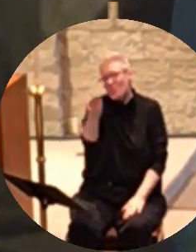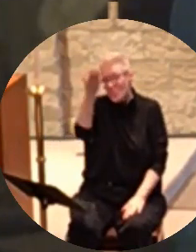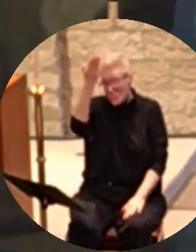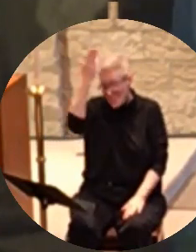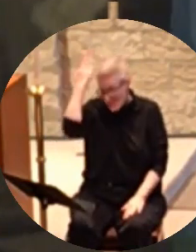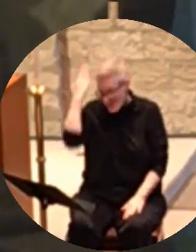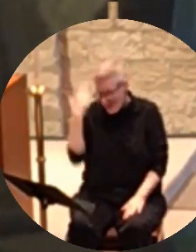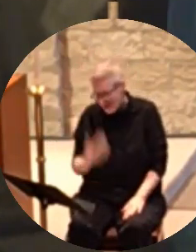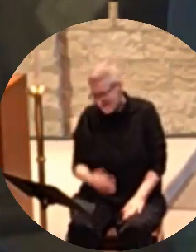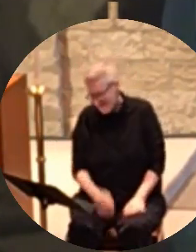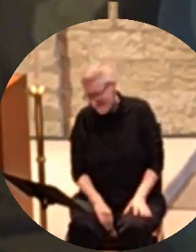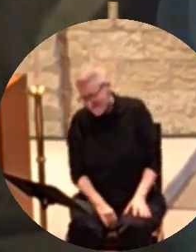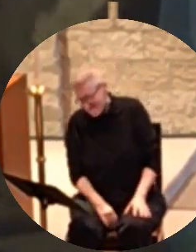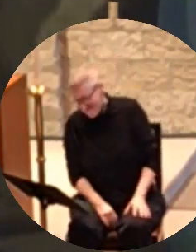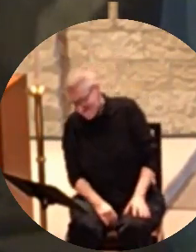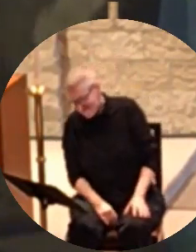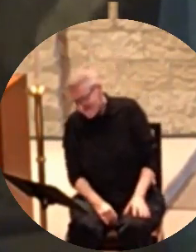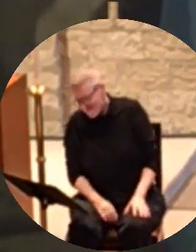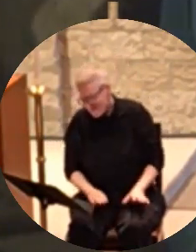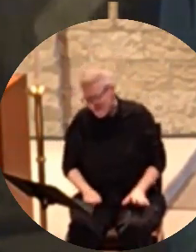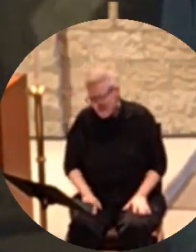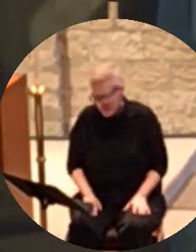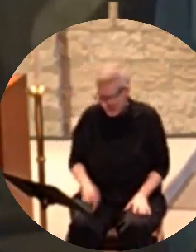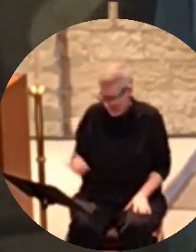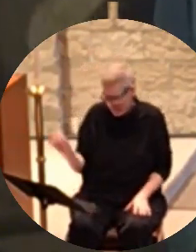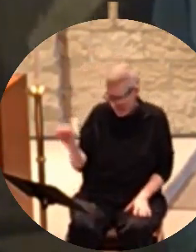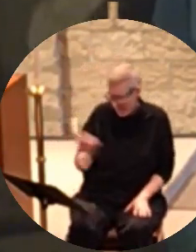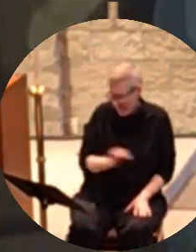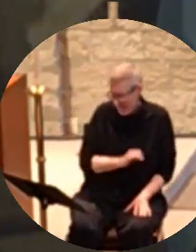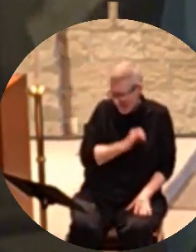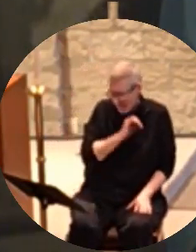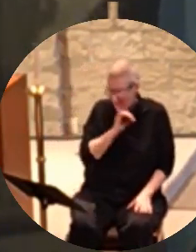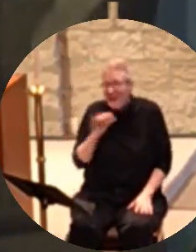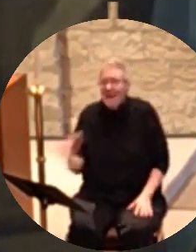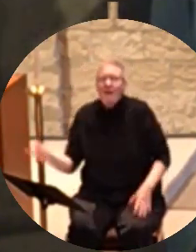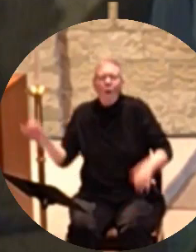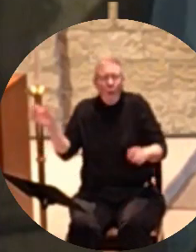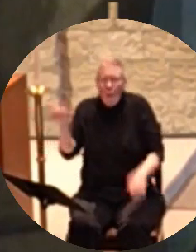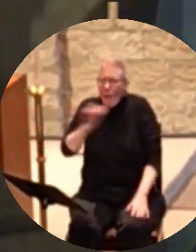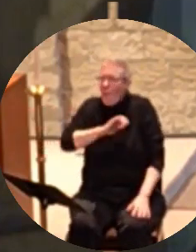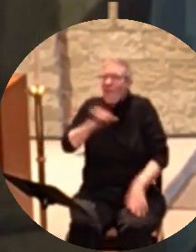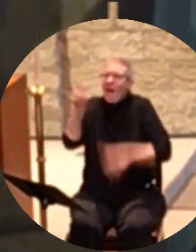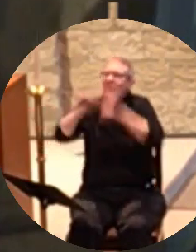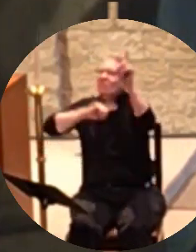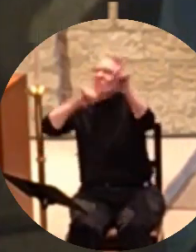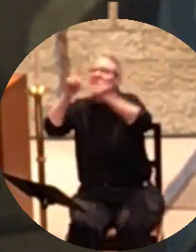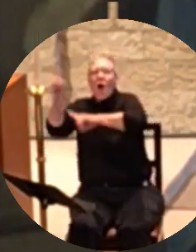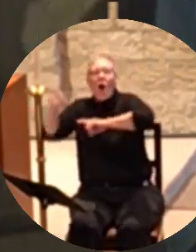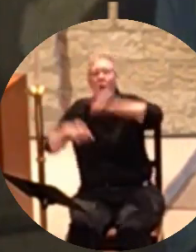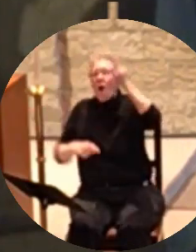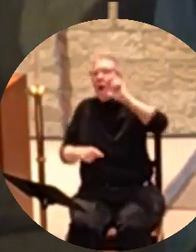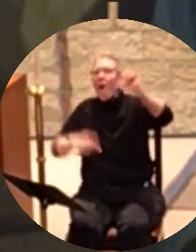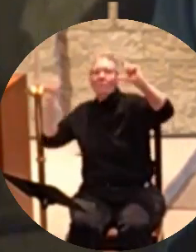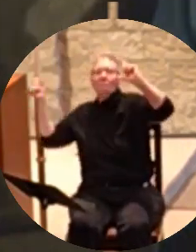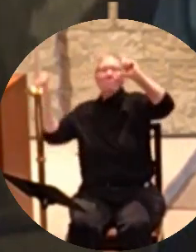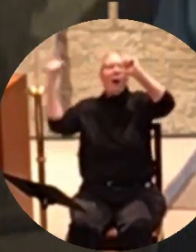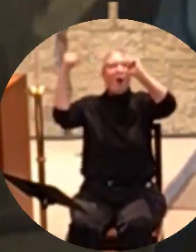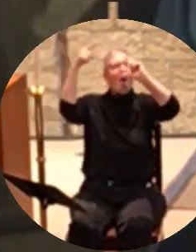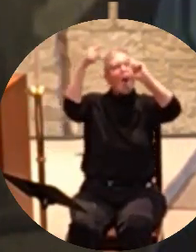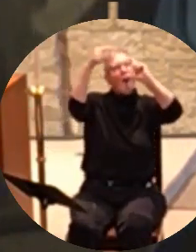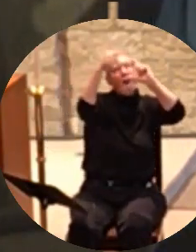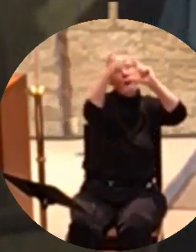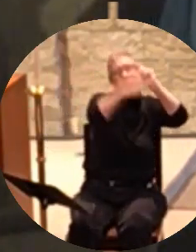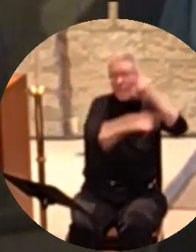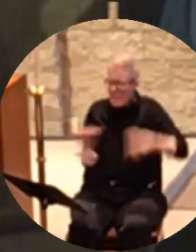Like a comet pulled from orbit as it passes the sun, like a stream that meets